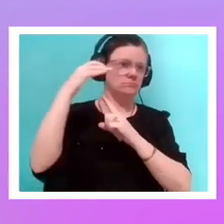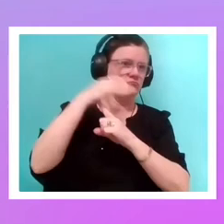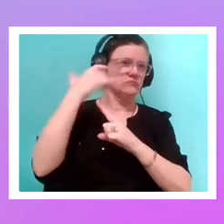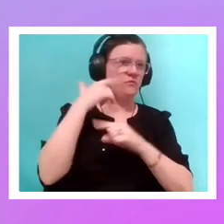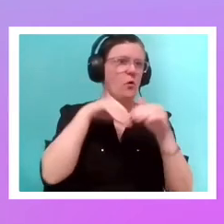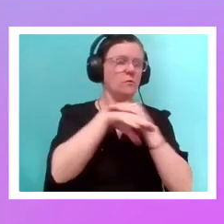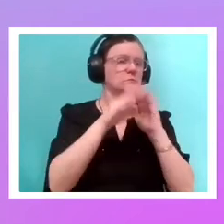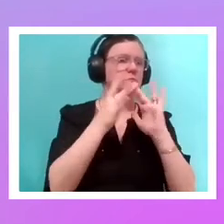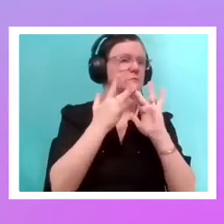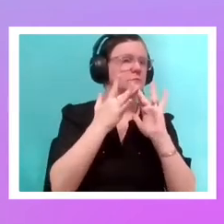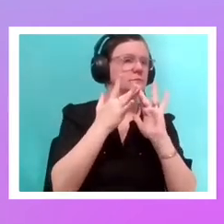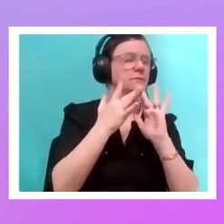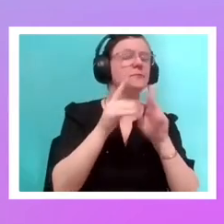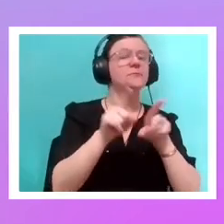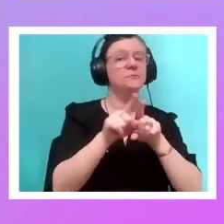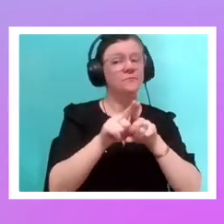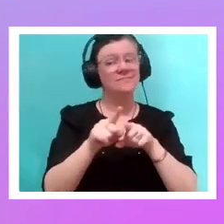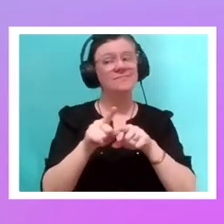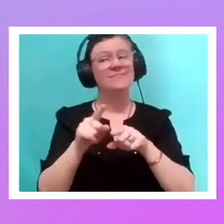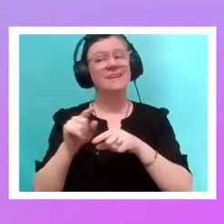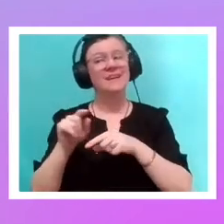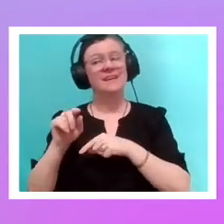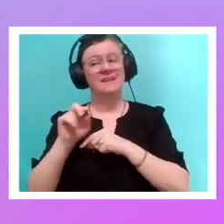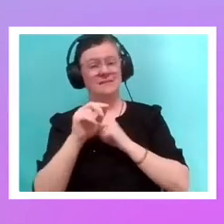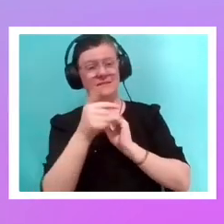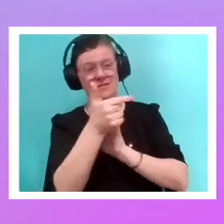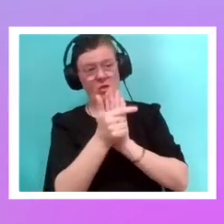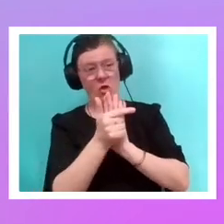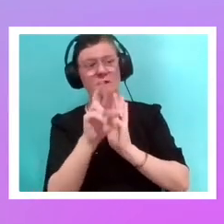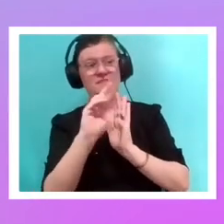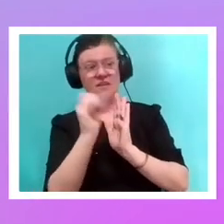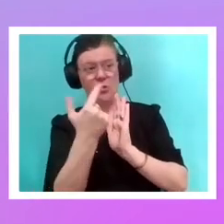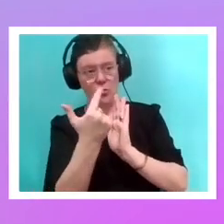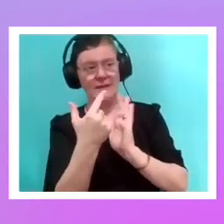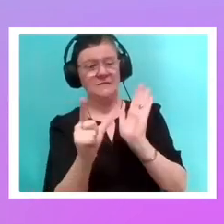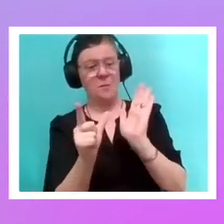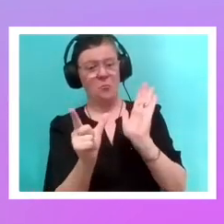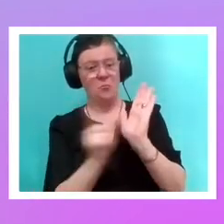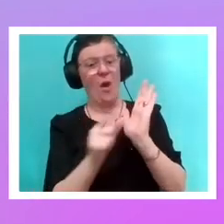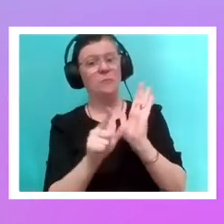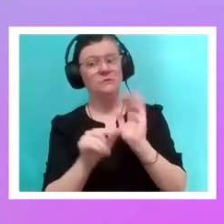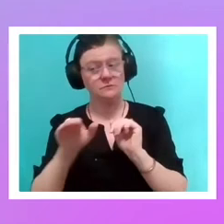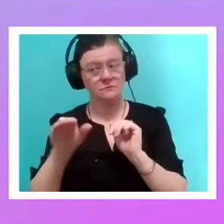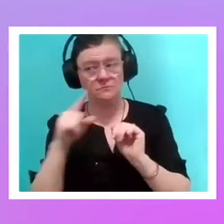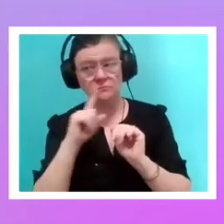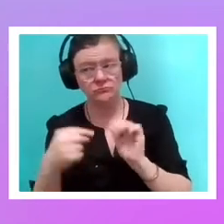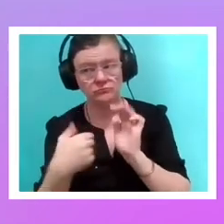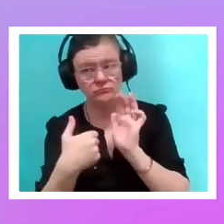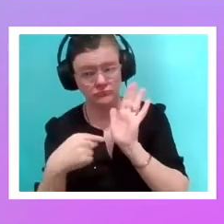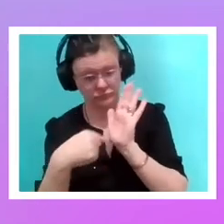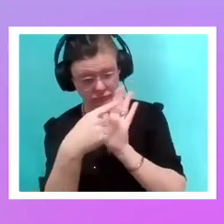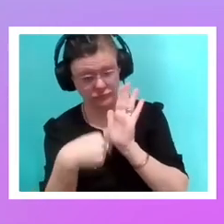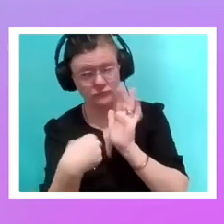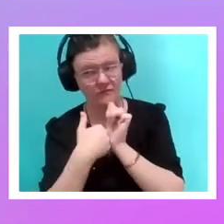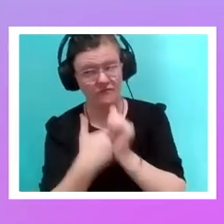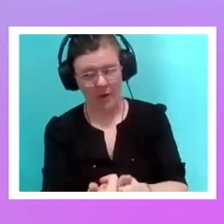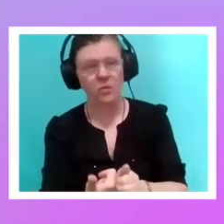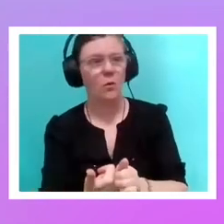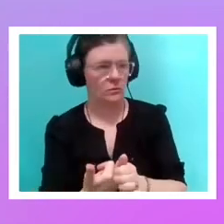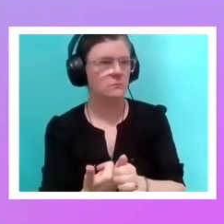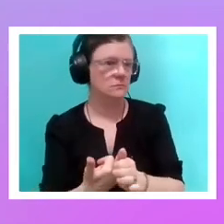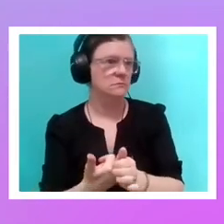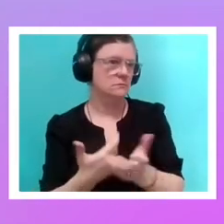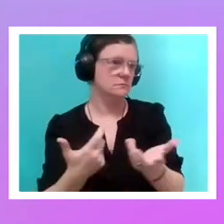also responsible for enforcing the requirement to publish accessibility statements. So we take on that legal responsibility within our